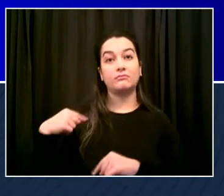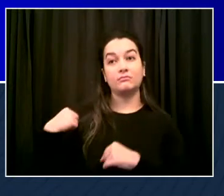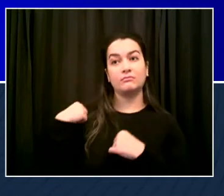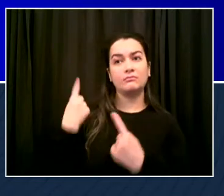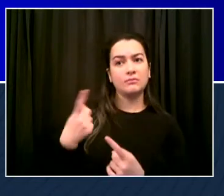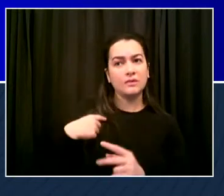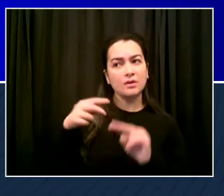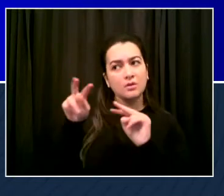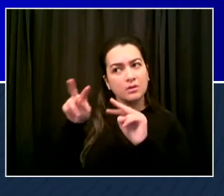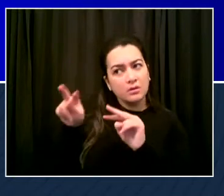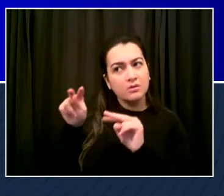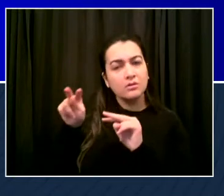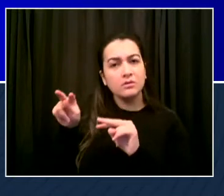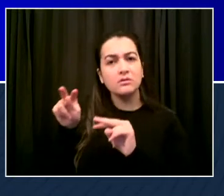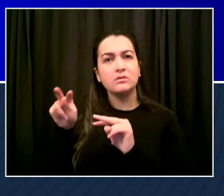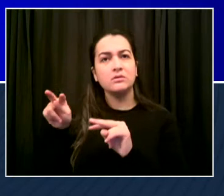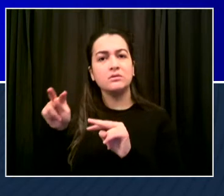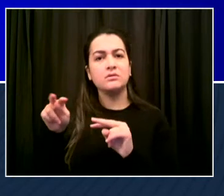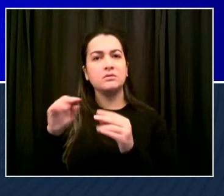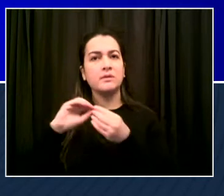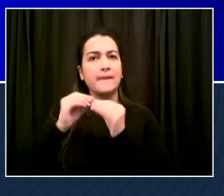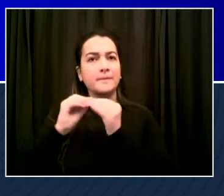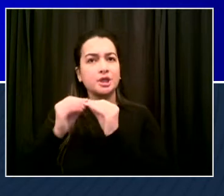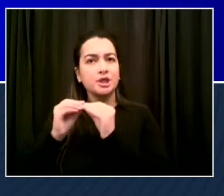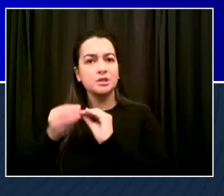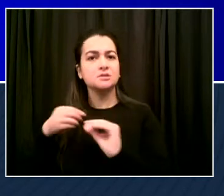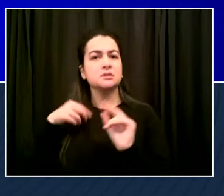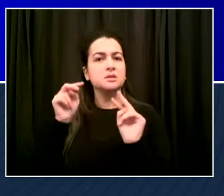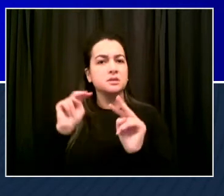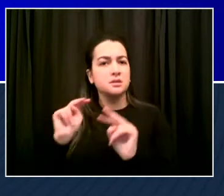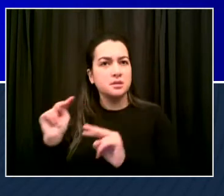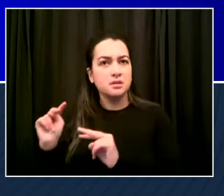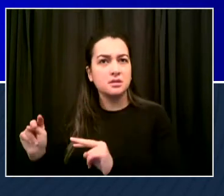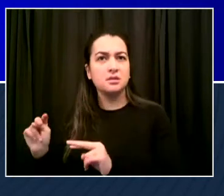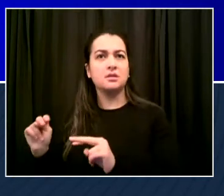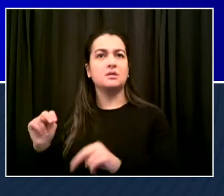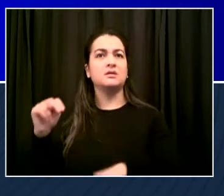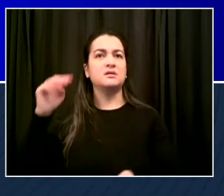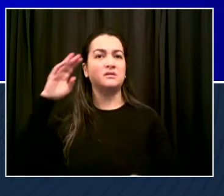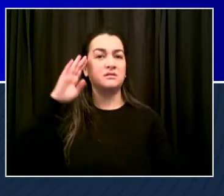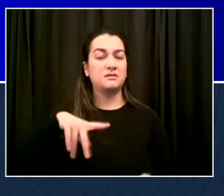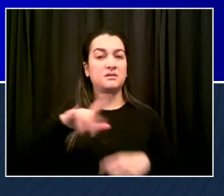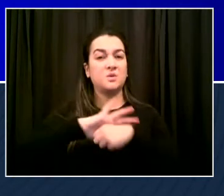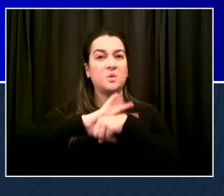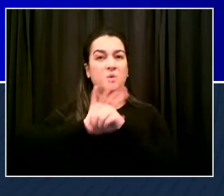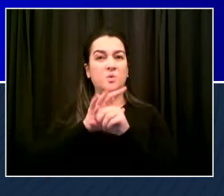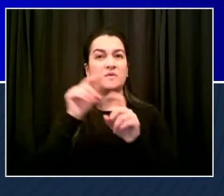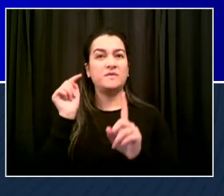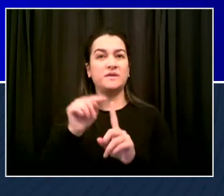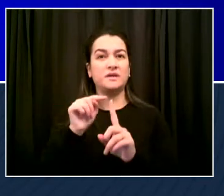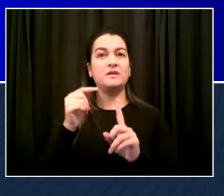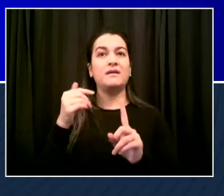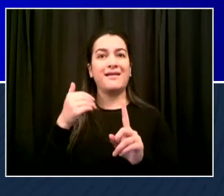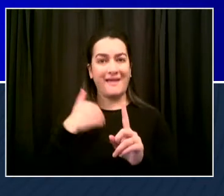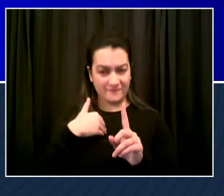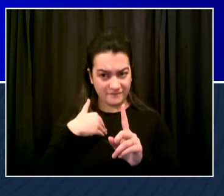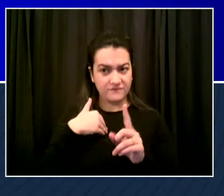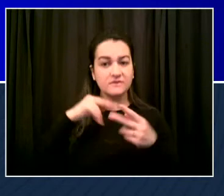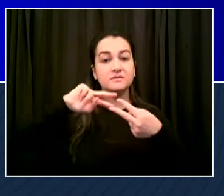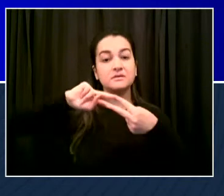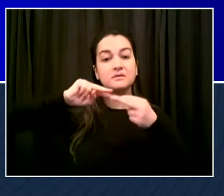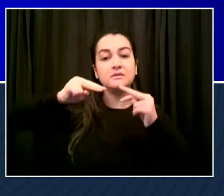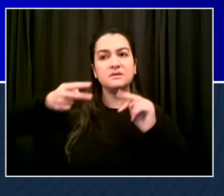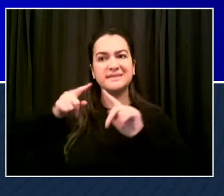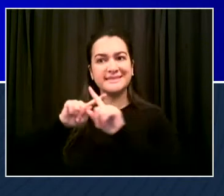dealing with out there. We talked about this yesterday, the new variants we're seeing emerge around the world, causing us a lot of concern. So again, if